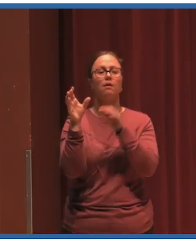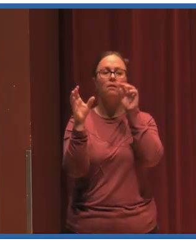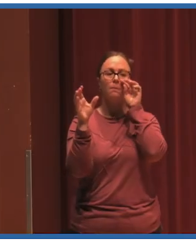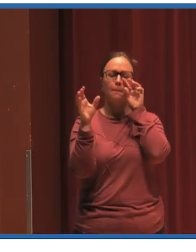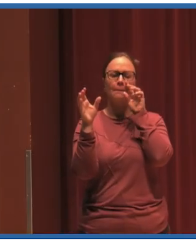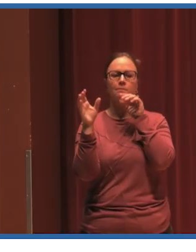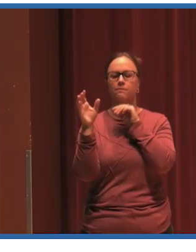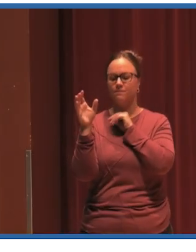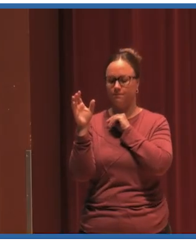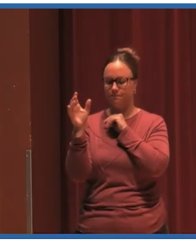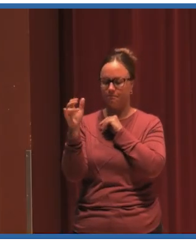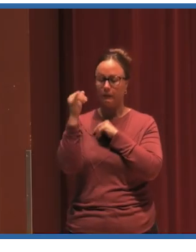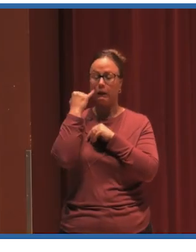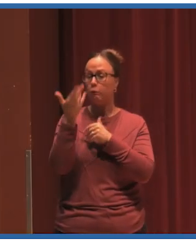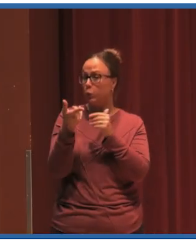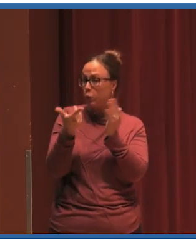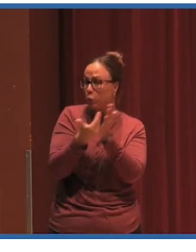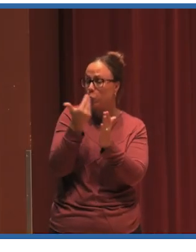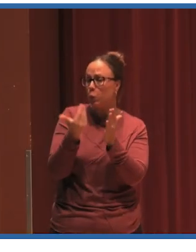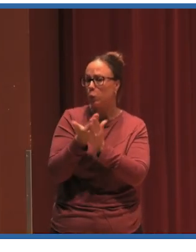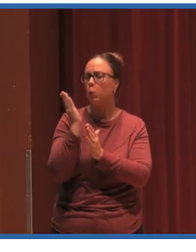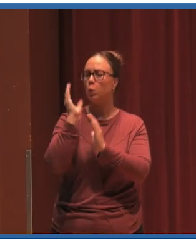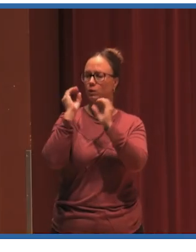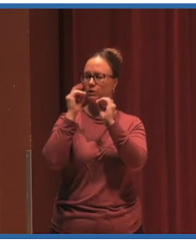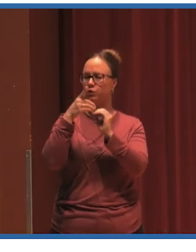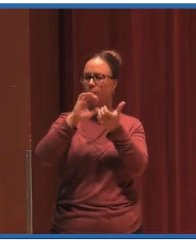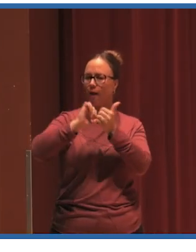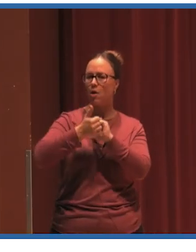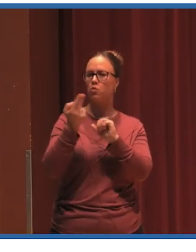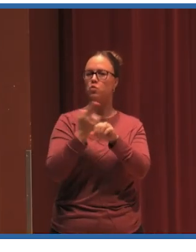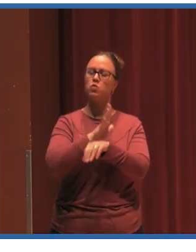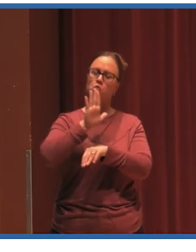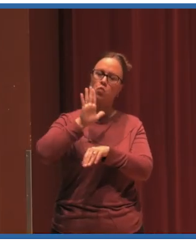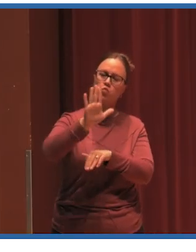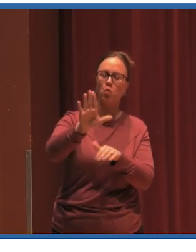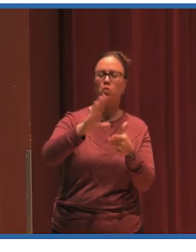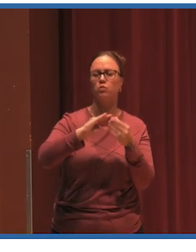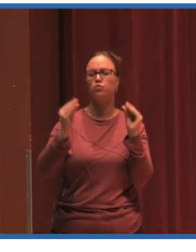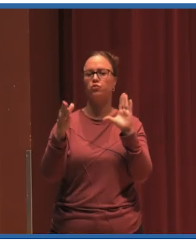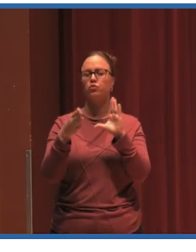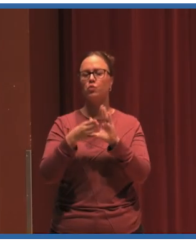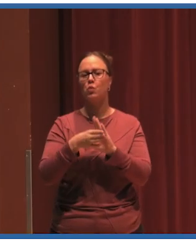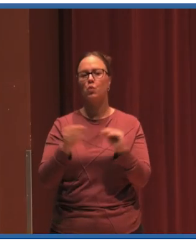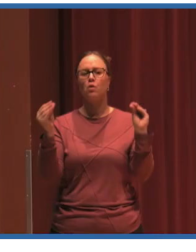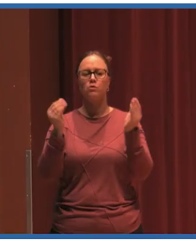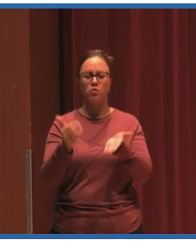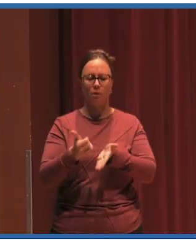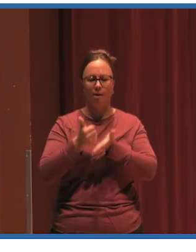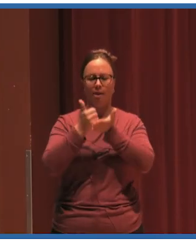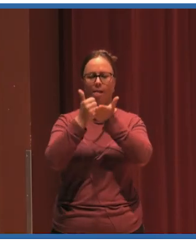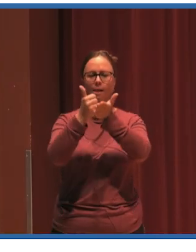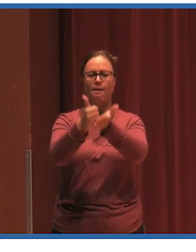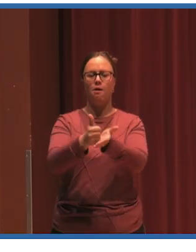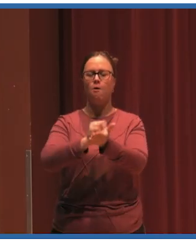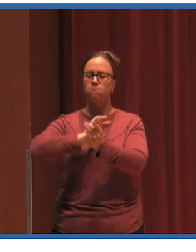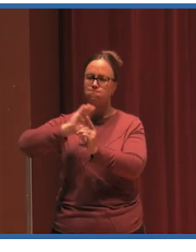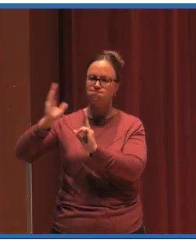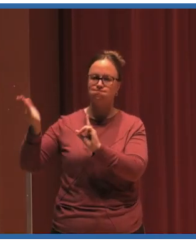If you're new at it, will teach you how to use your story to help